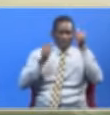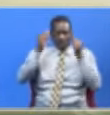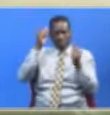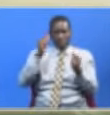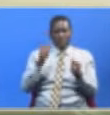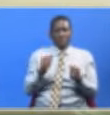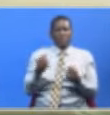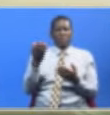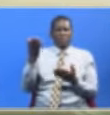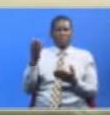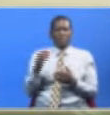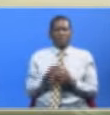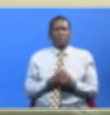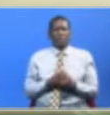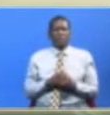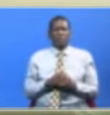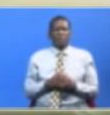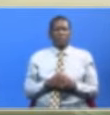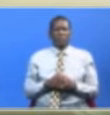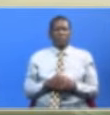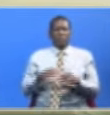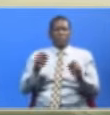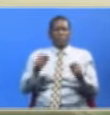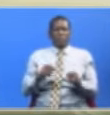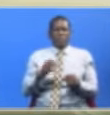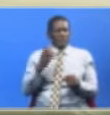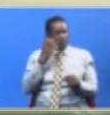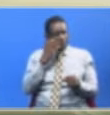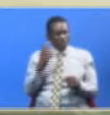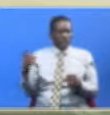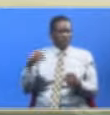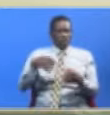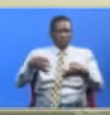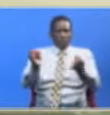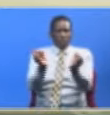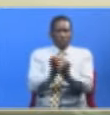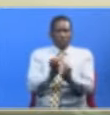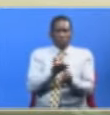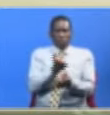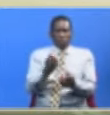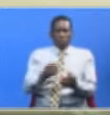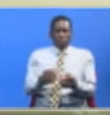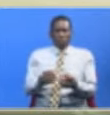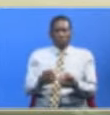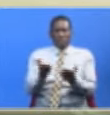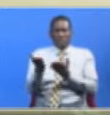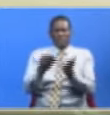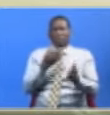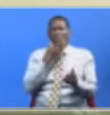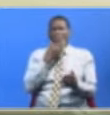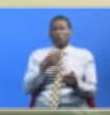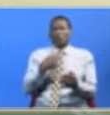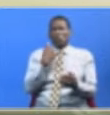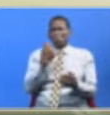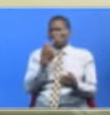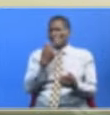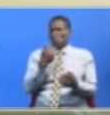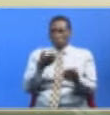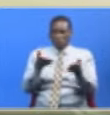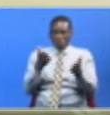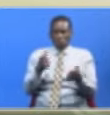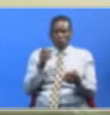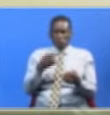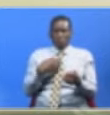there. Of course, a very sad day for the families of those servicemen who would have by now been